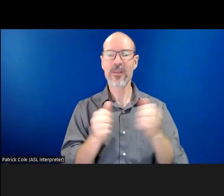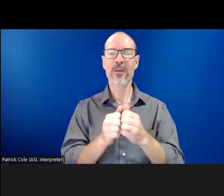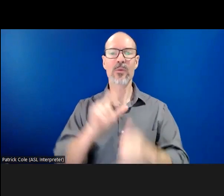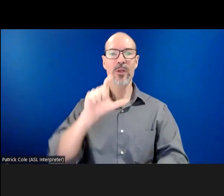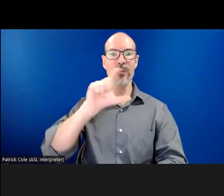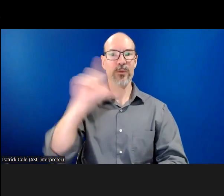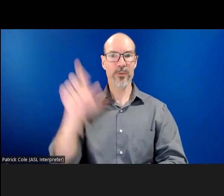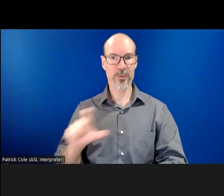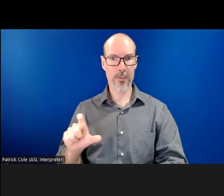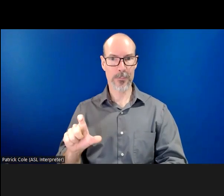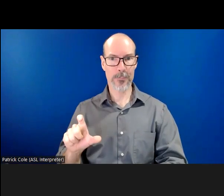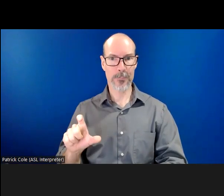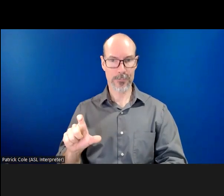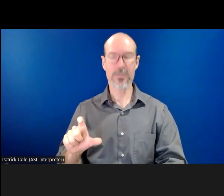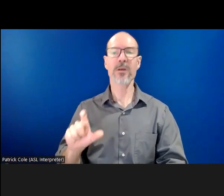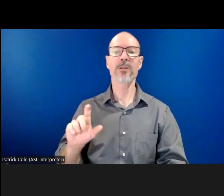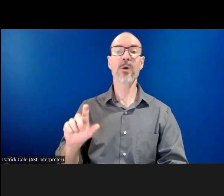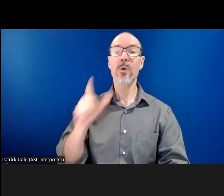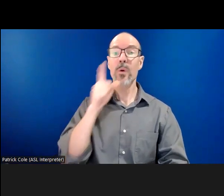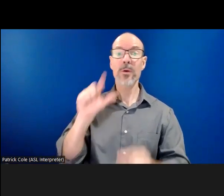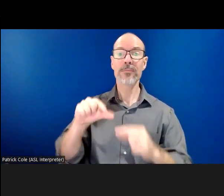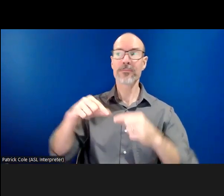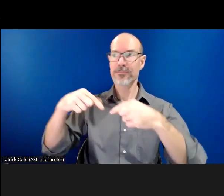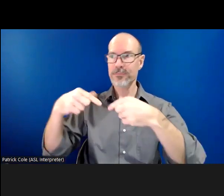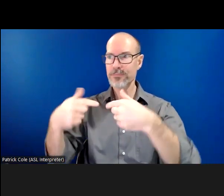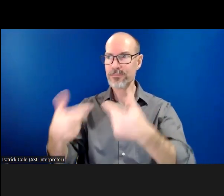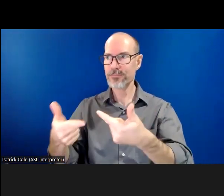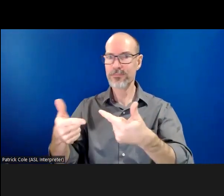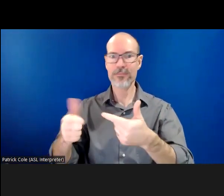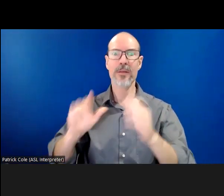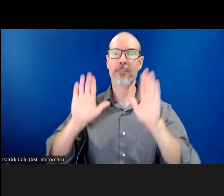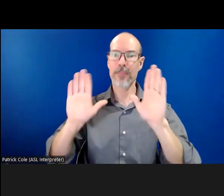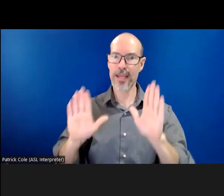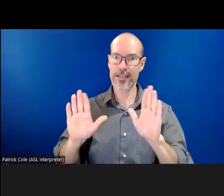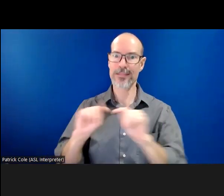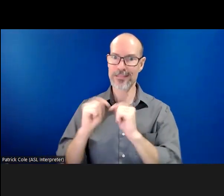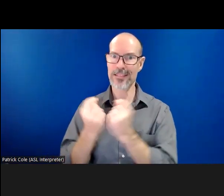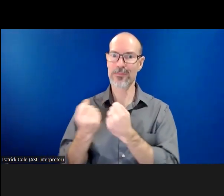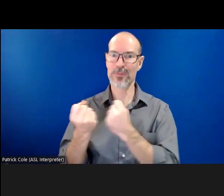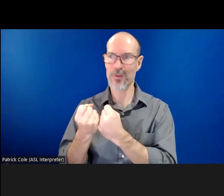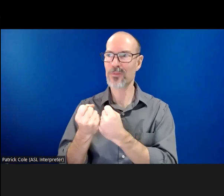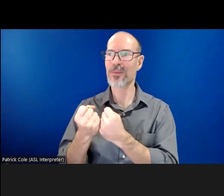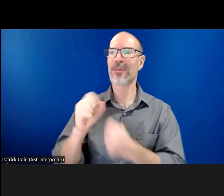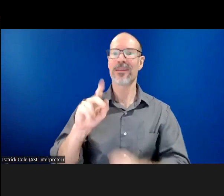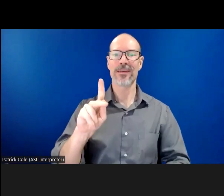over. And so I'll turn it to our amazing team at ERG and Kessel John.